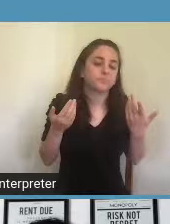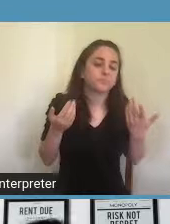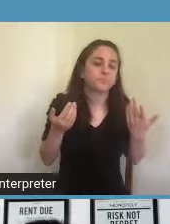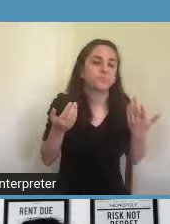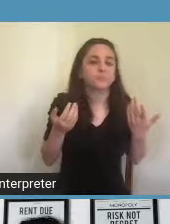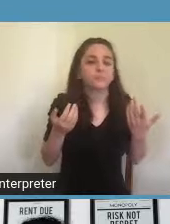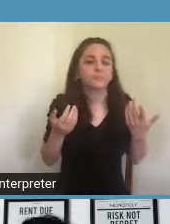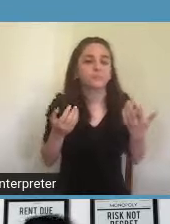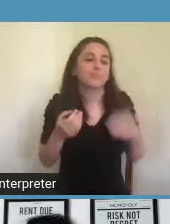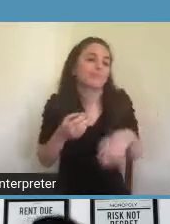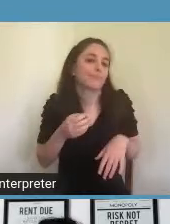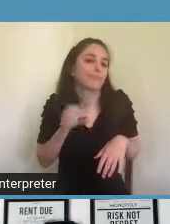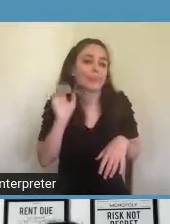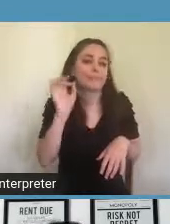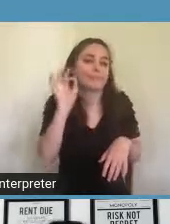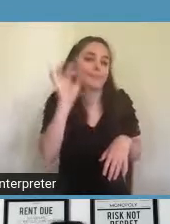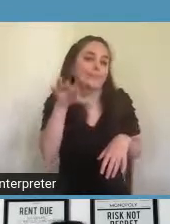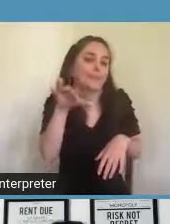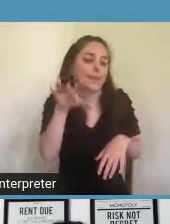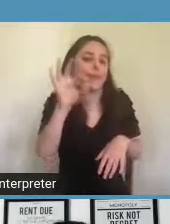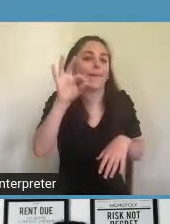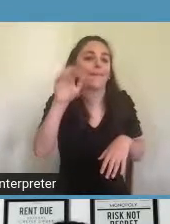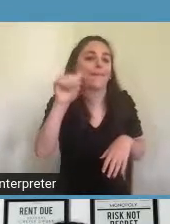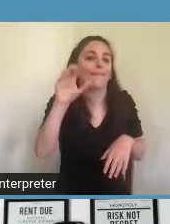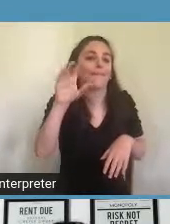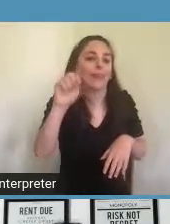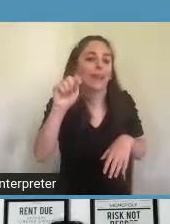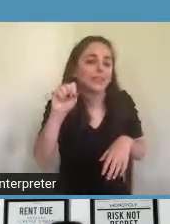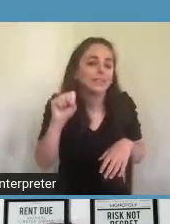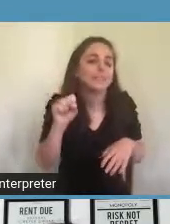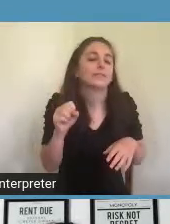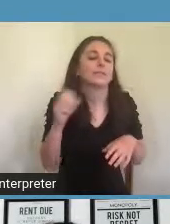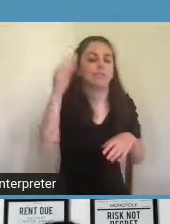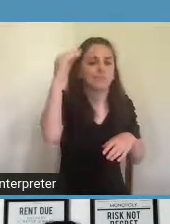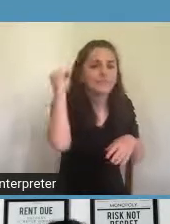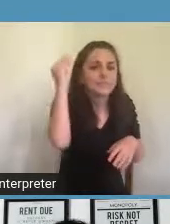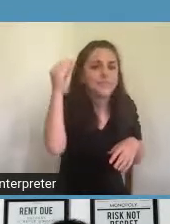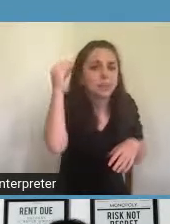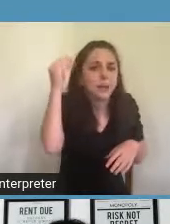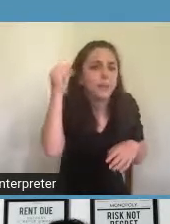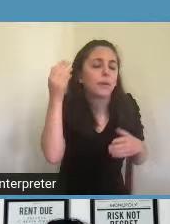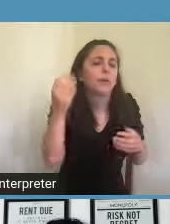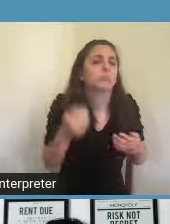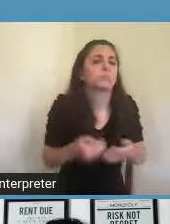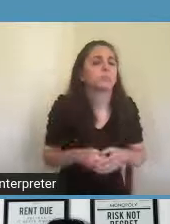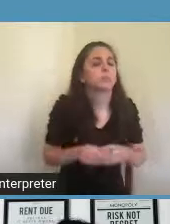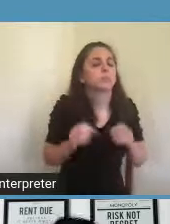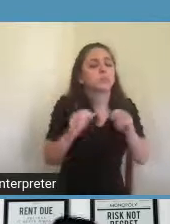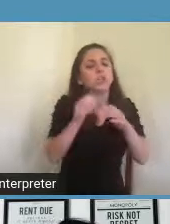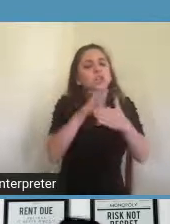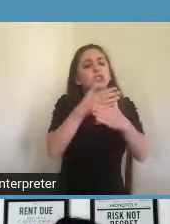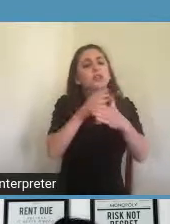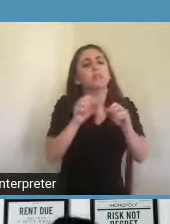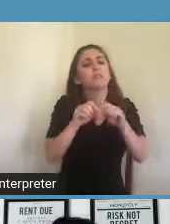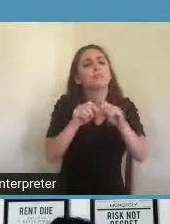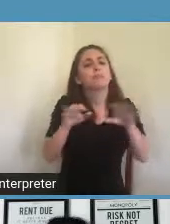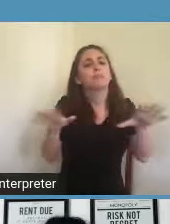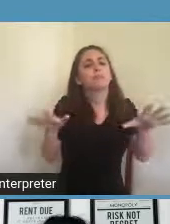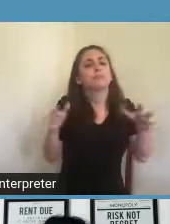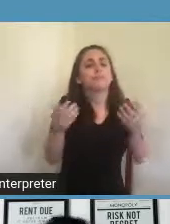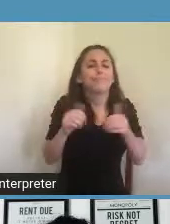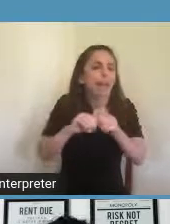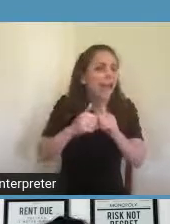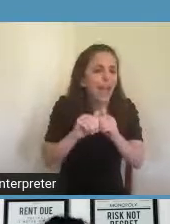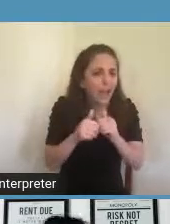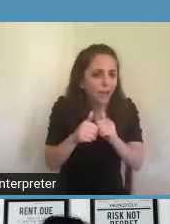couple fun facts to throw out at you as we are thinking about, all right, how might we share this video? Because a lot of this does depend